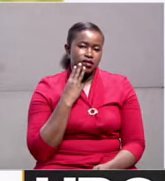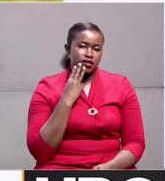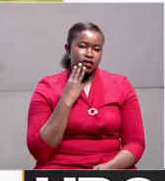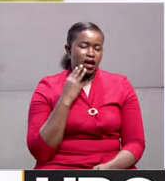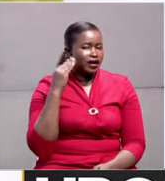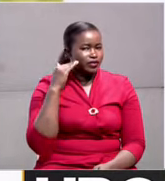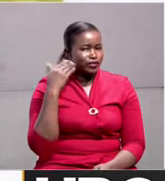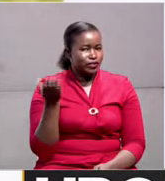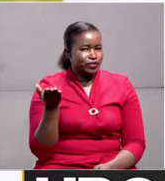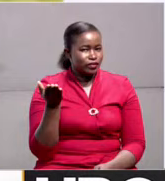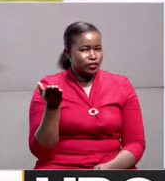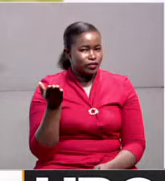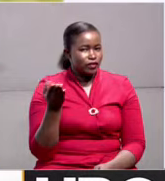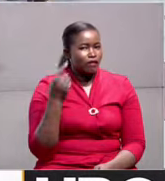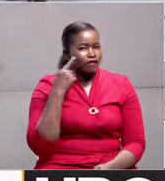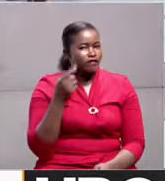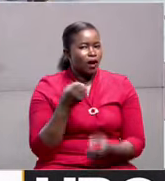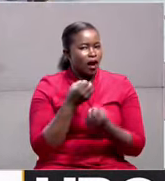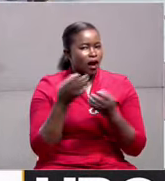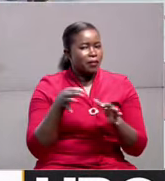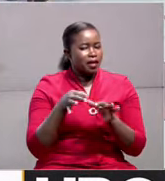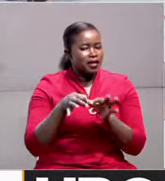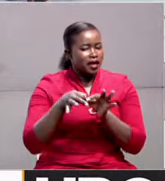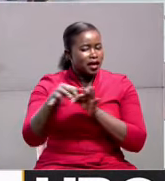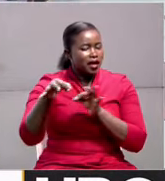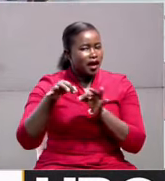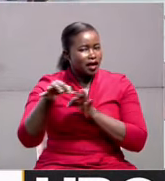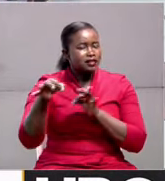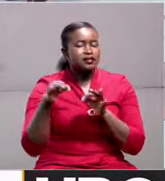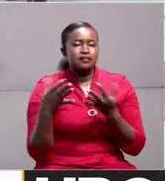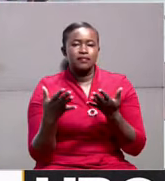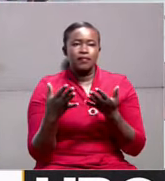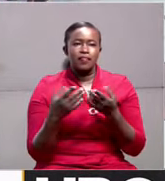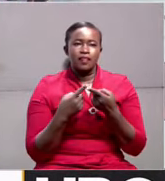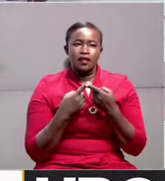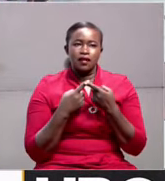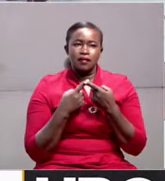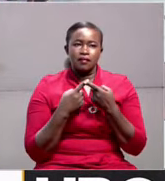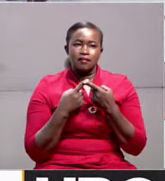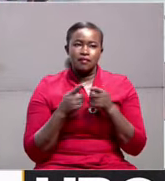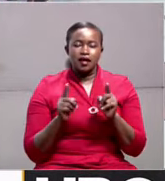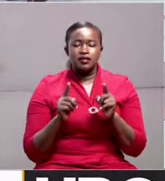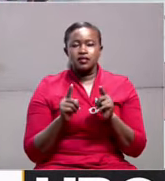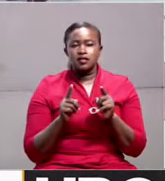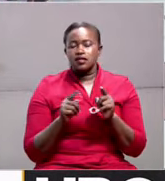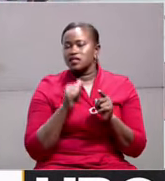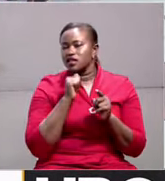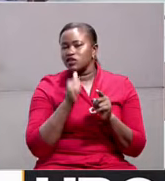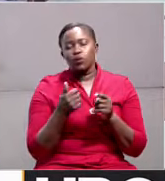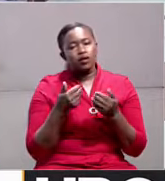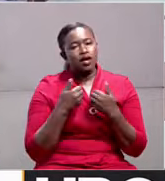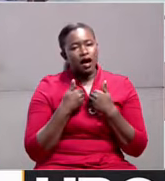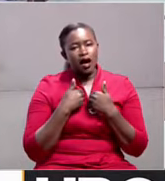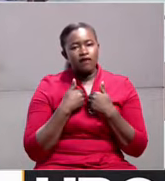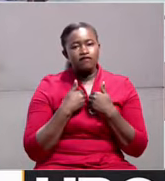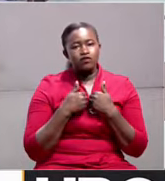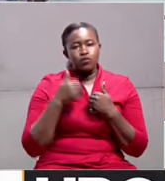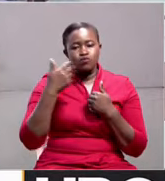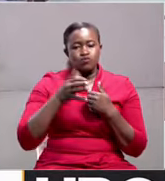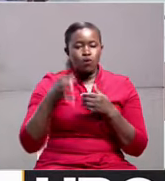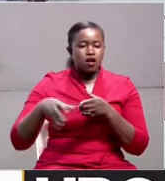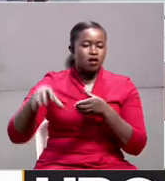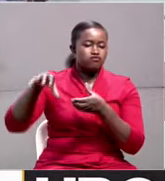I don't know for how many acres, but they don't have irrigation.